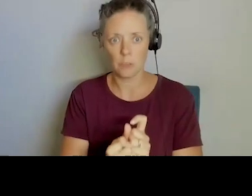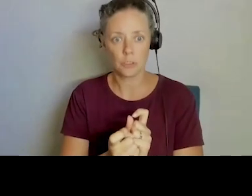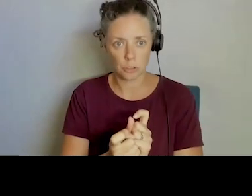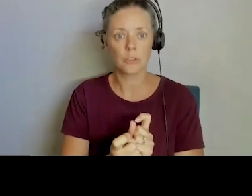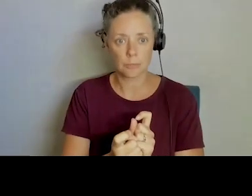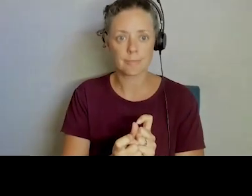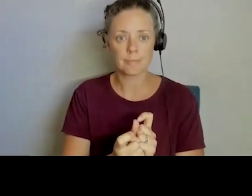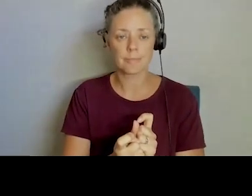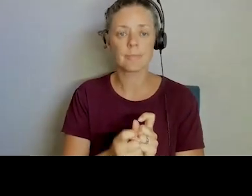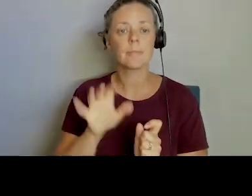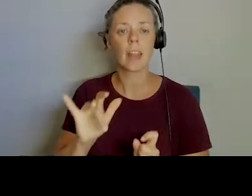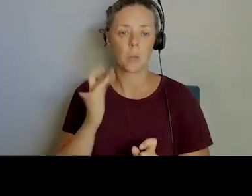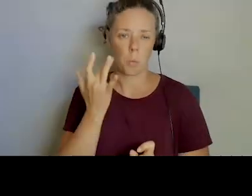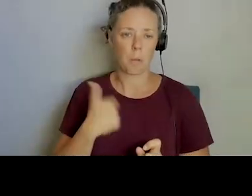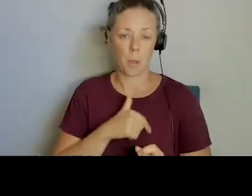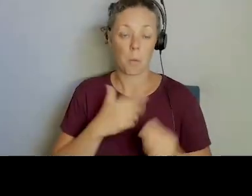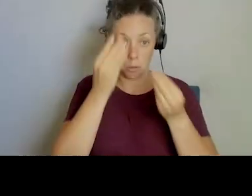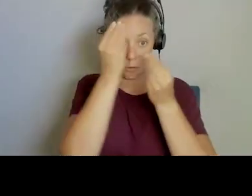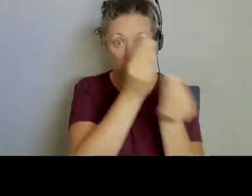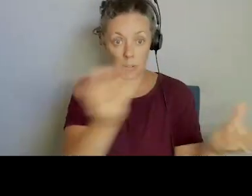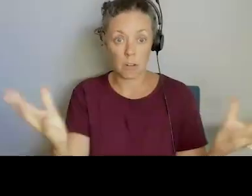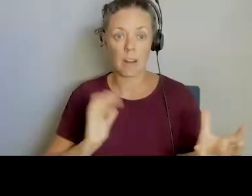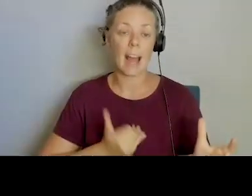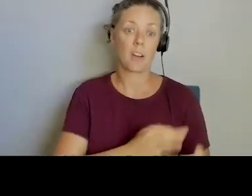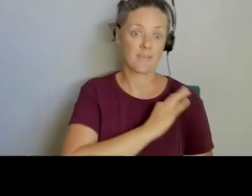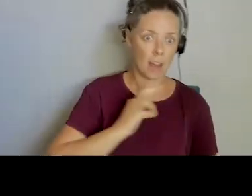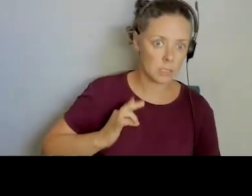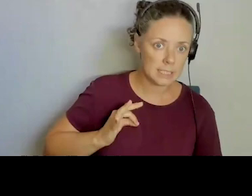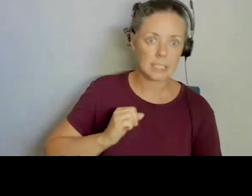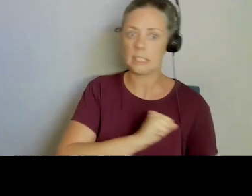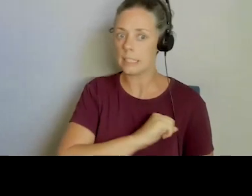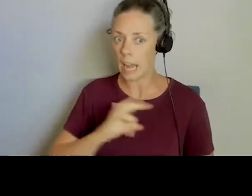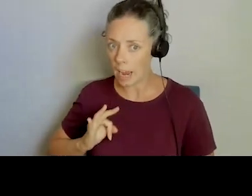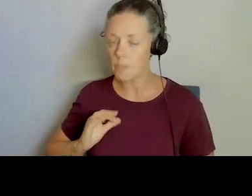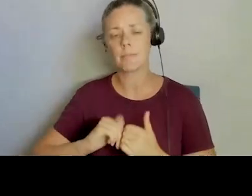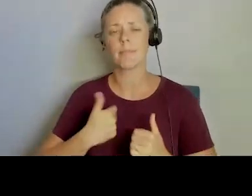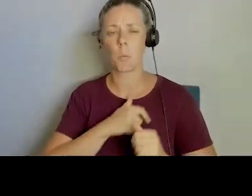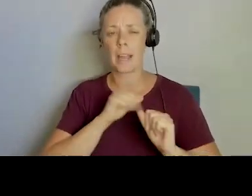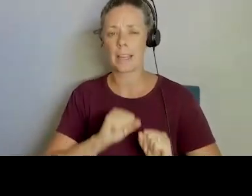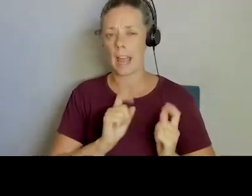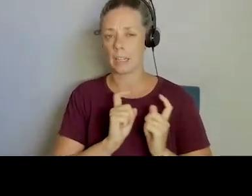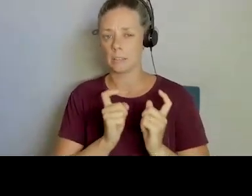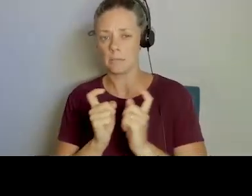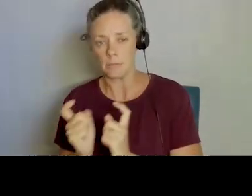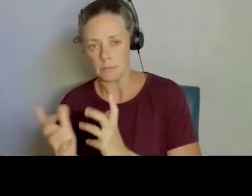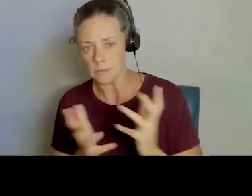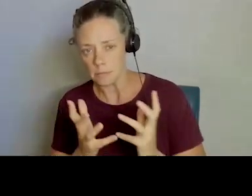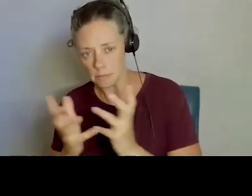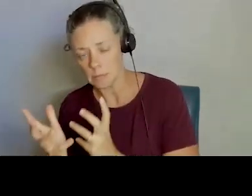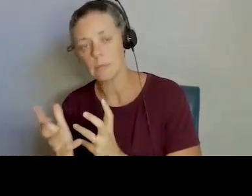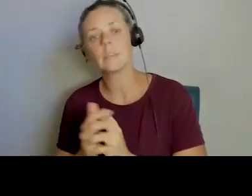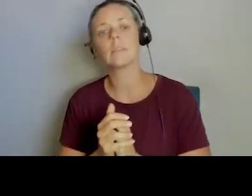want to inform our faculty, our staff, on how can we make these changes so we can make